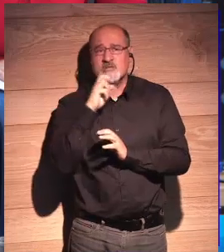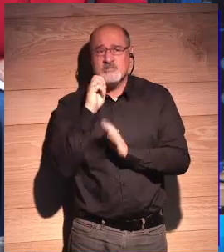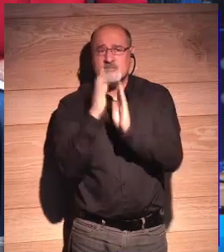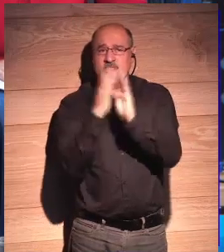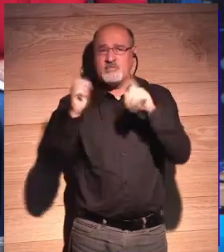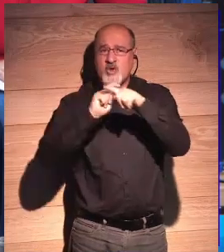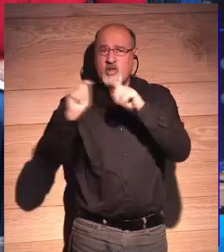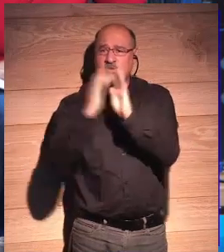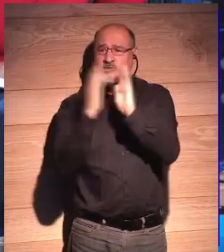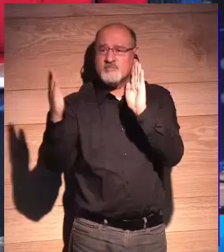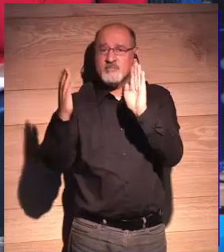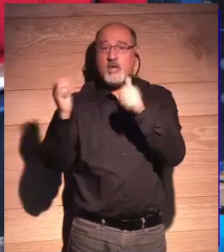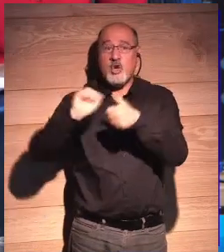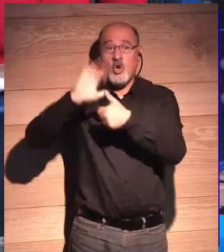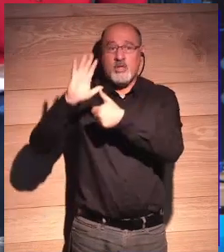has